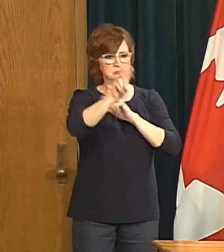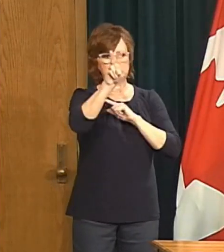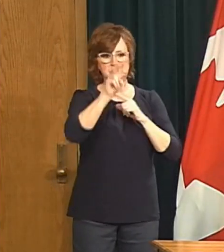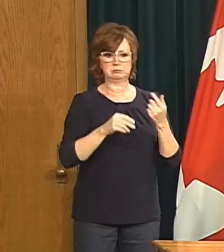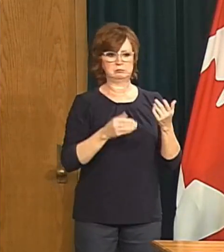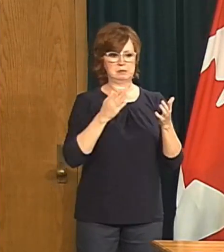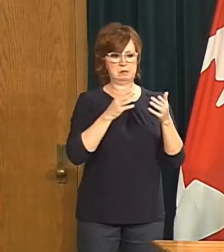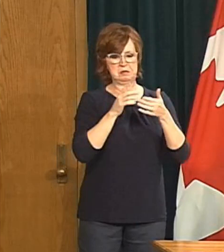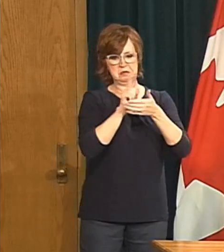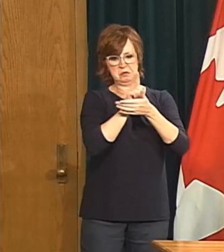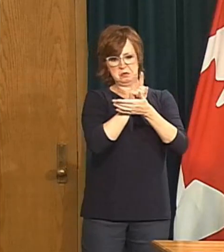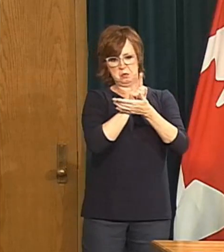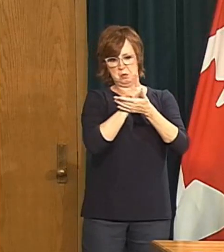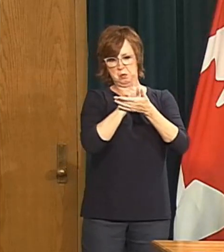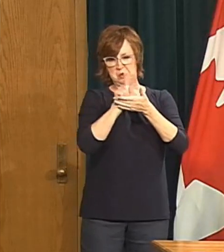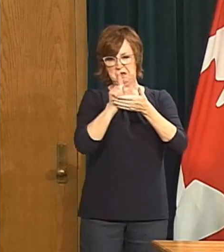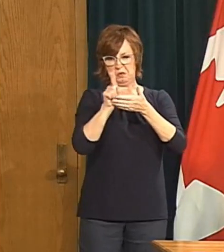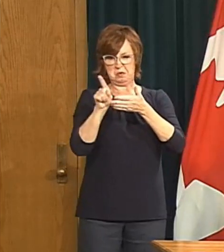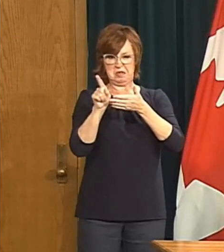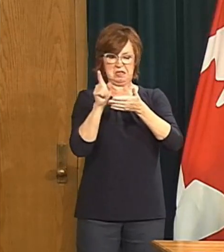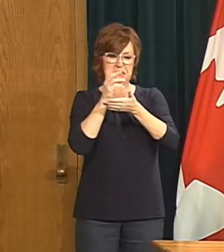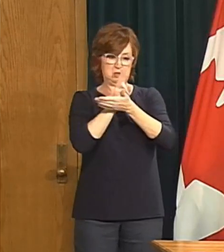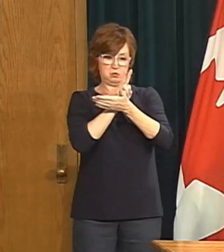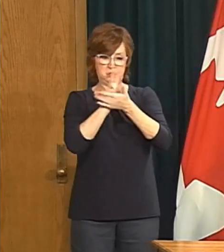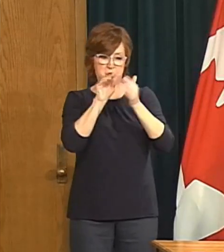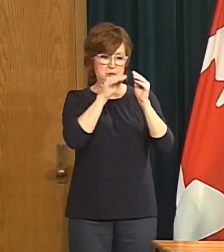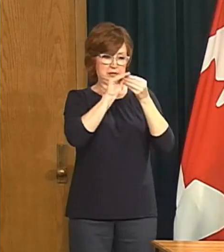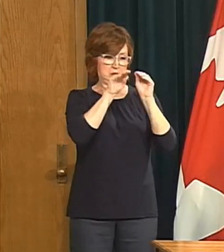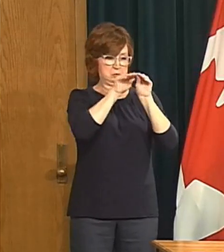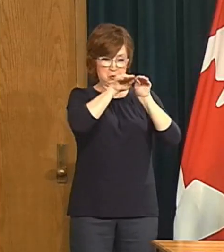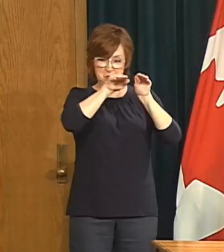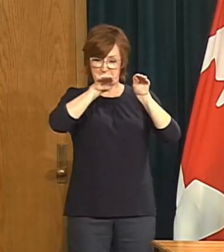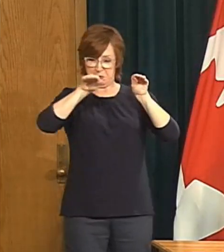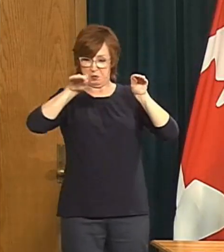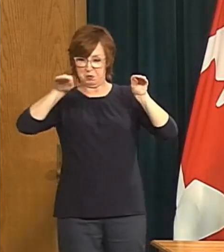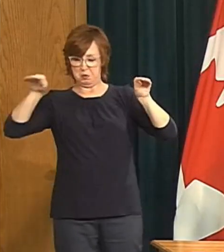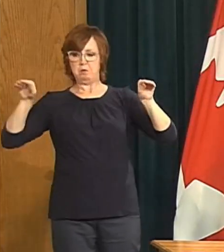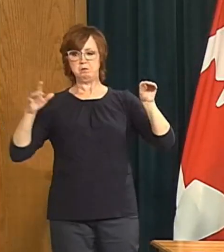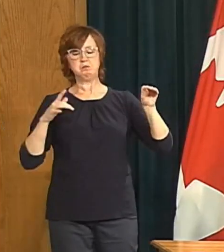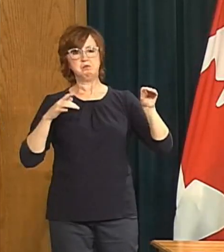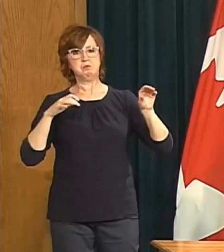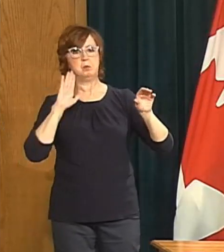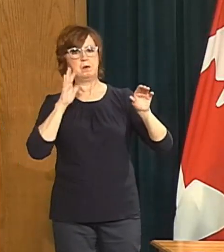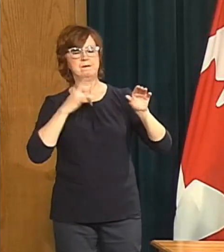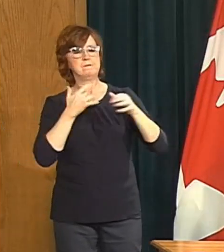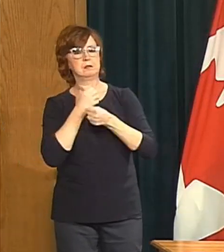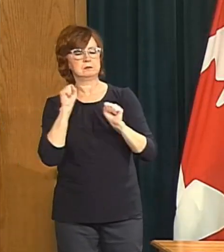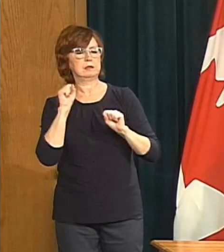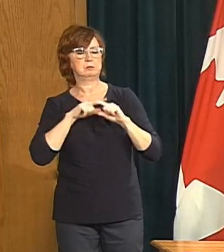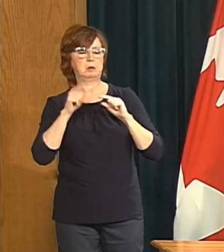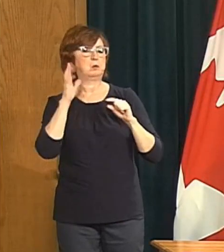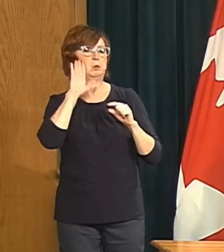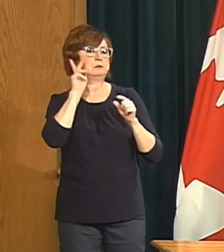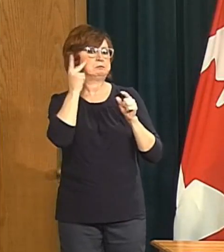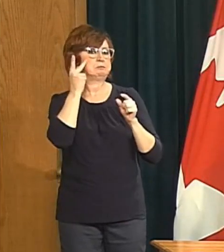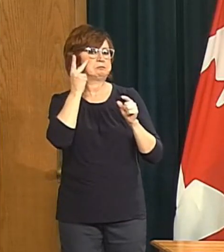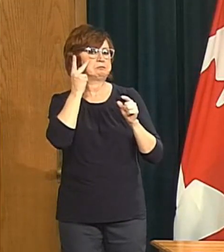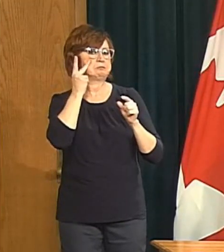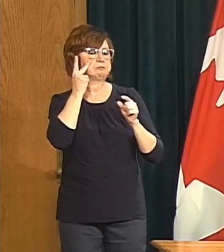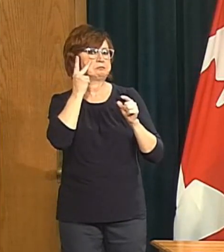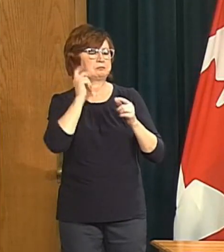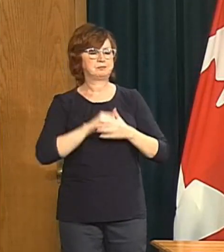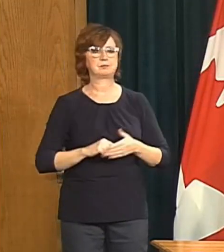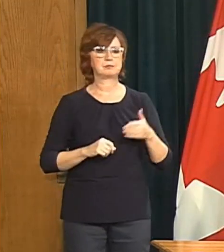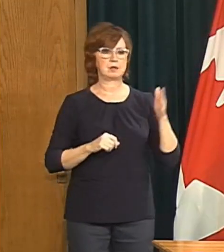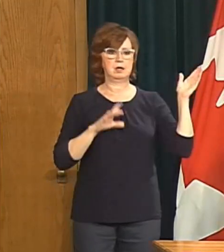and maybe a couple of weeks of steady numbers. Thanks, and I think what I would like to add is that obviously the